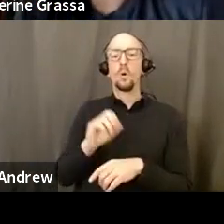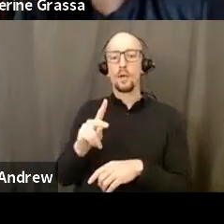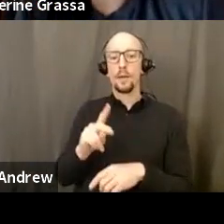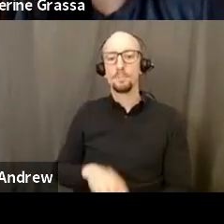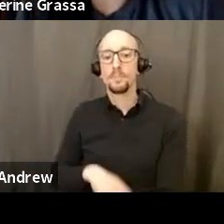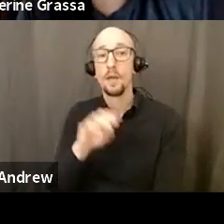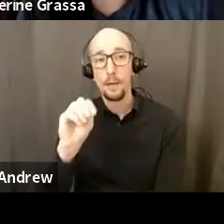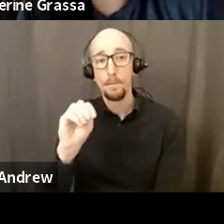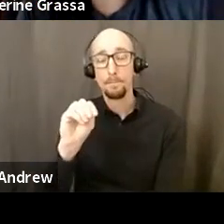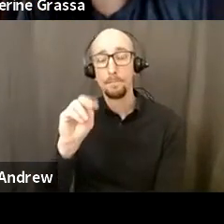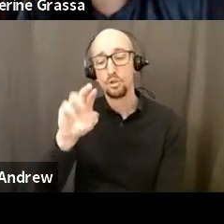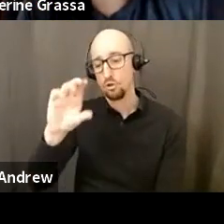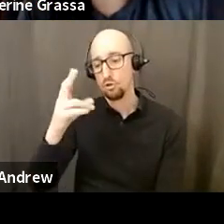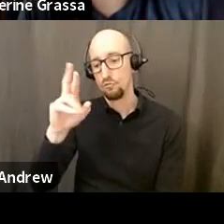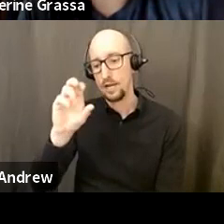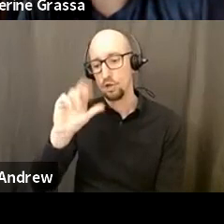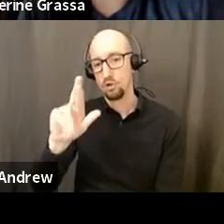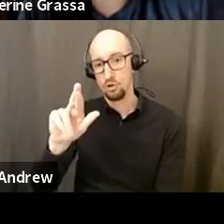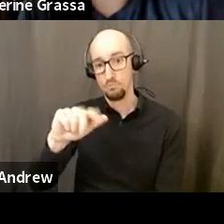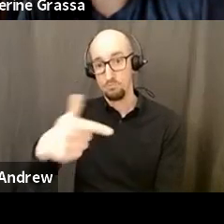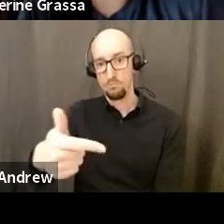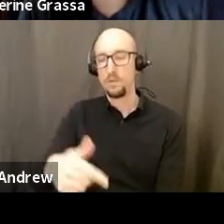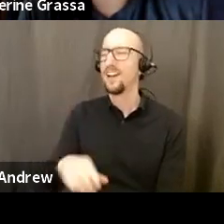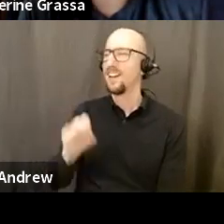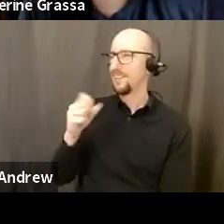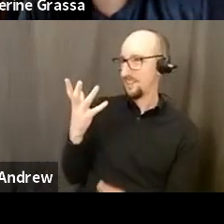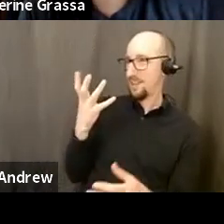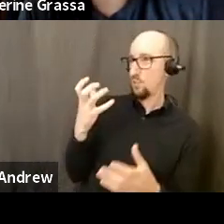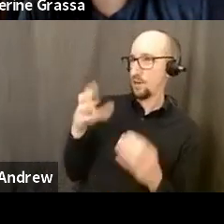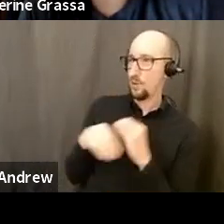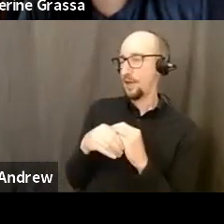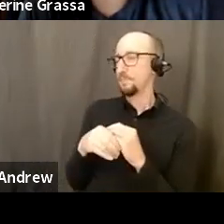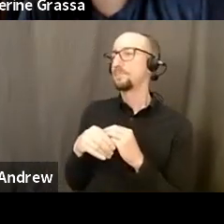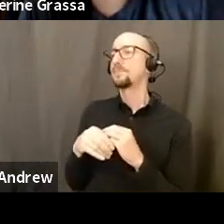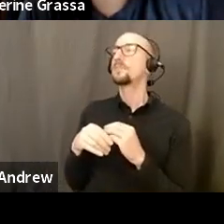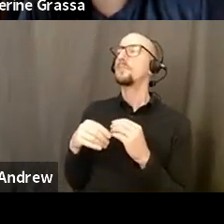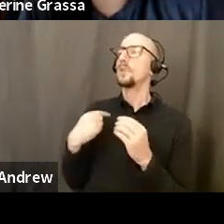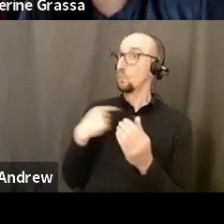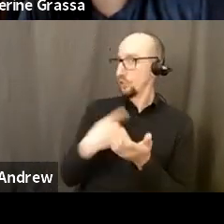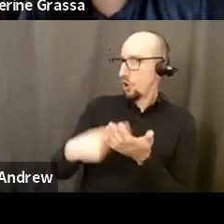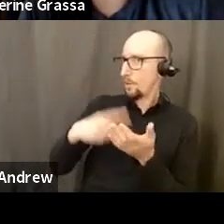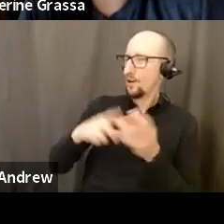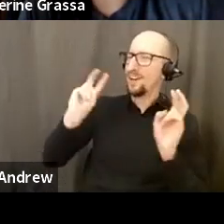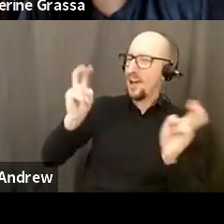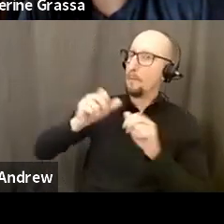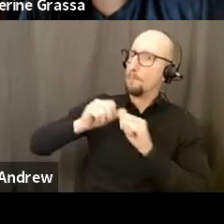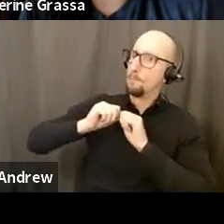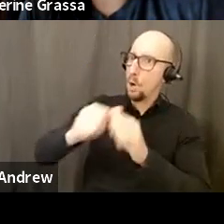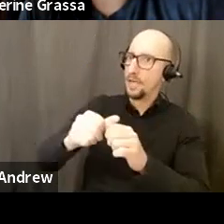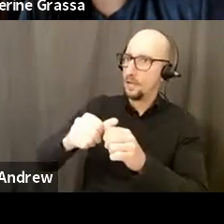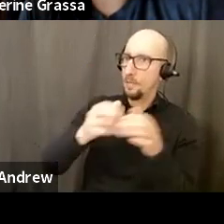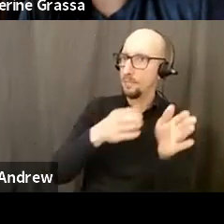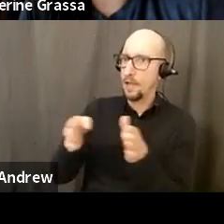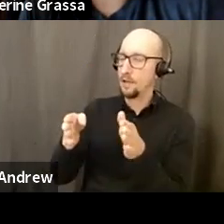A quick footnote, just to say that when we talk about a permanent plan, it's got to be a